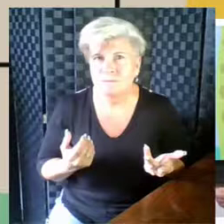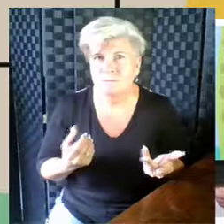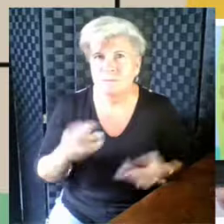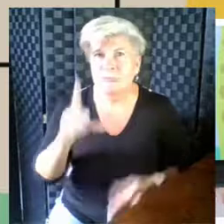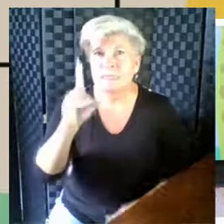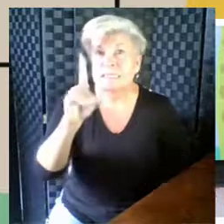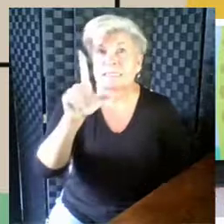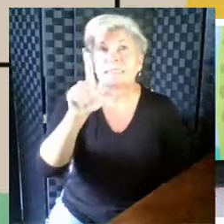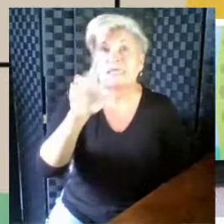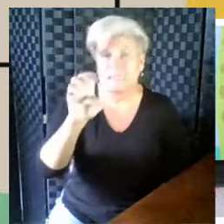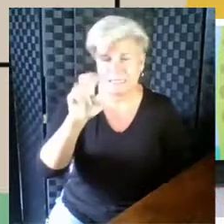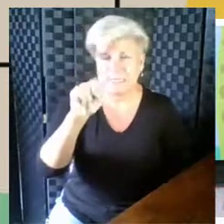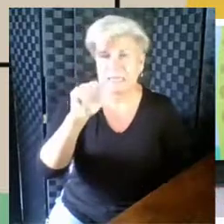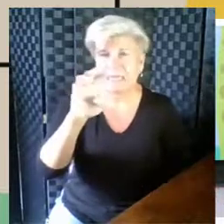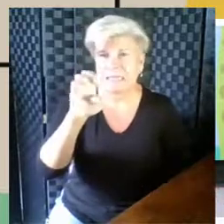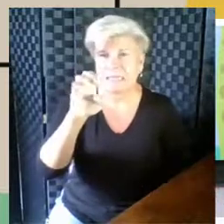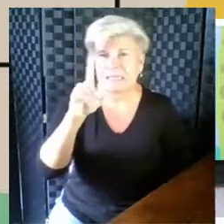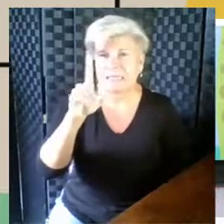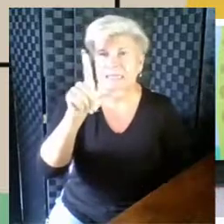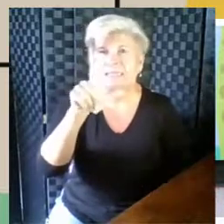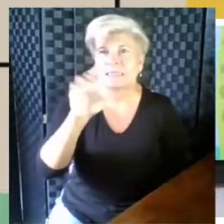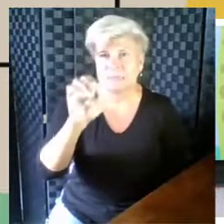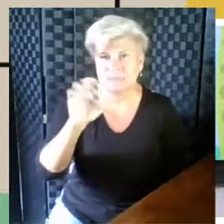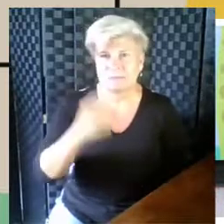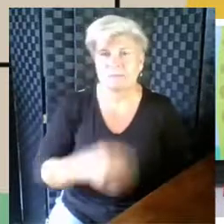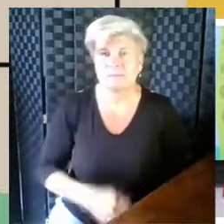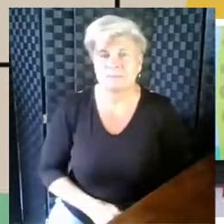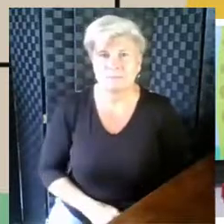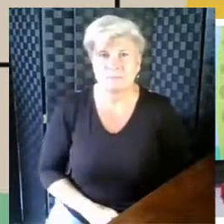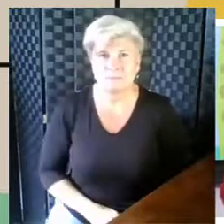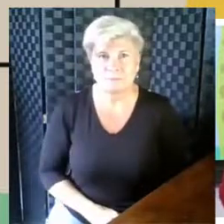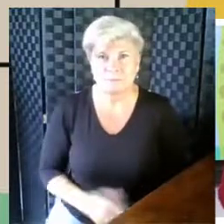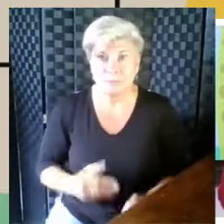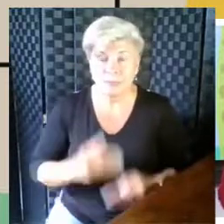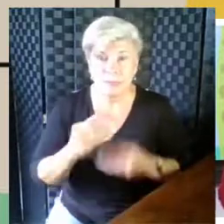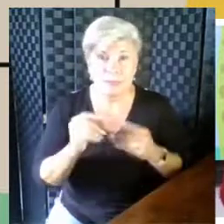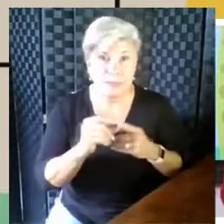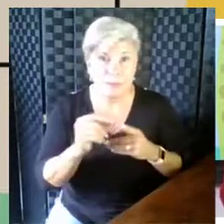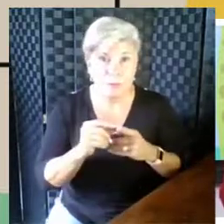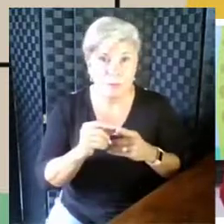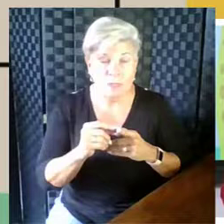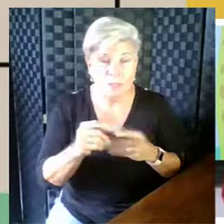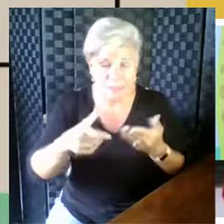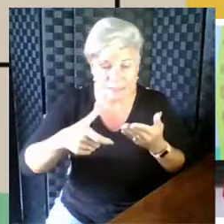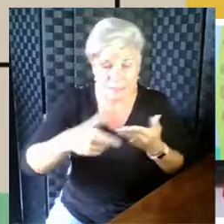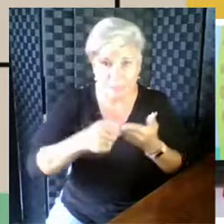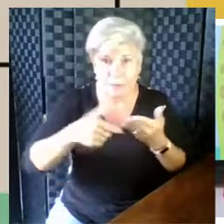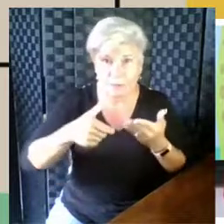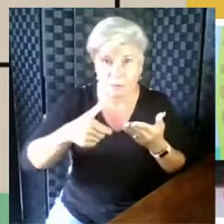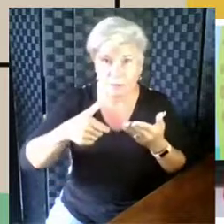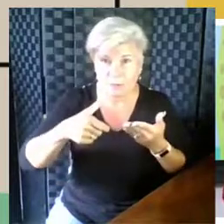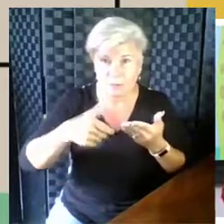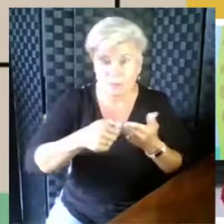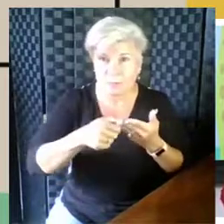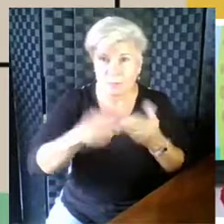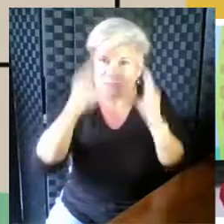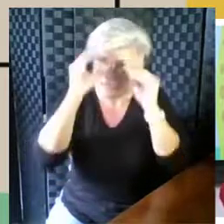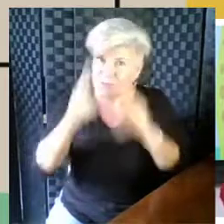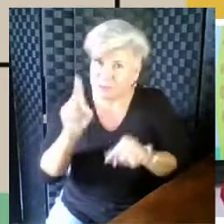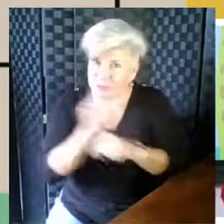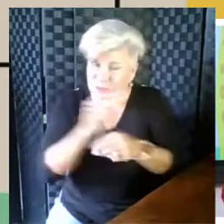If you said DLE, you are correct. The next word is staple. The teacher used